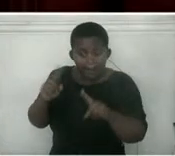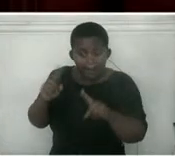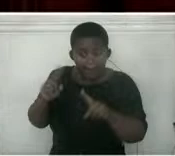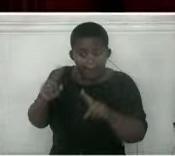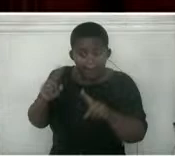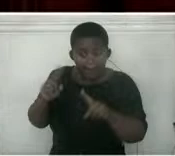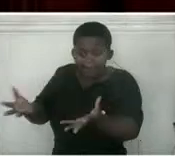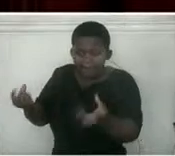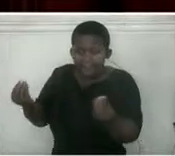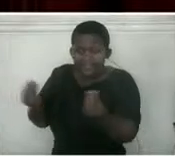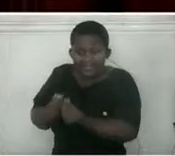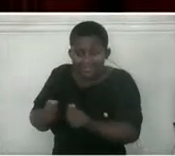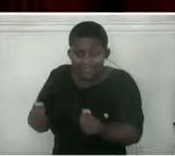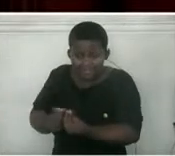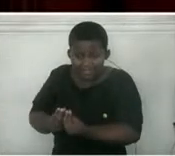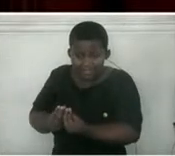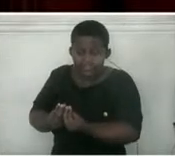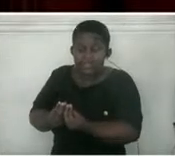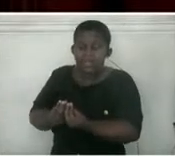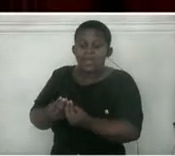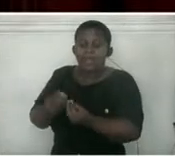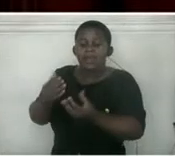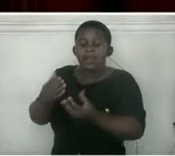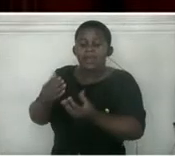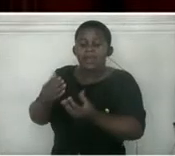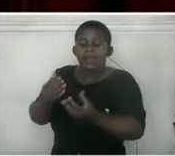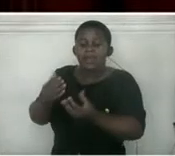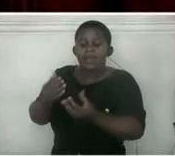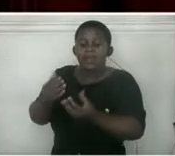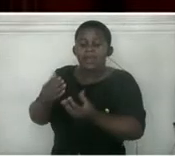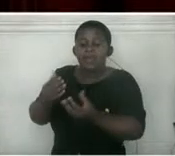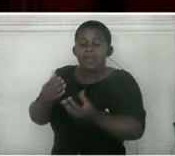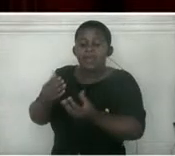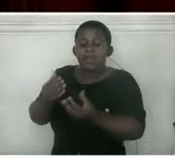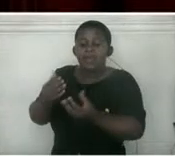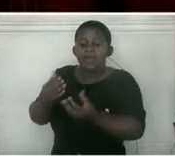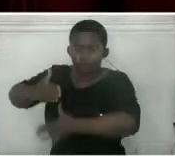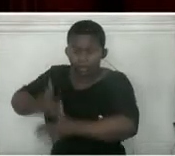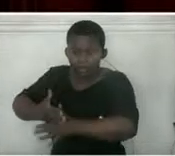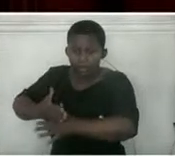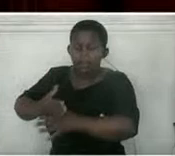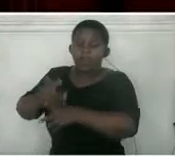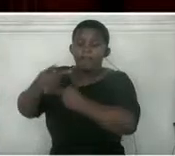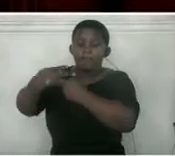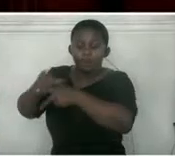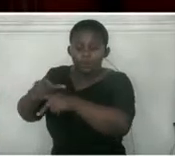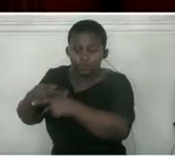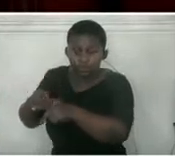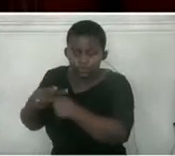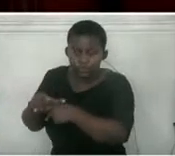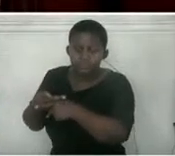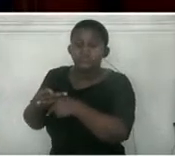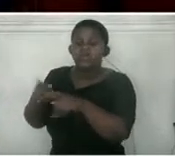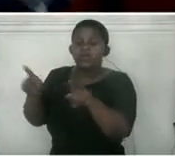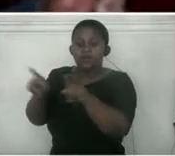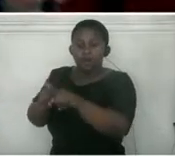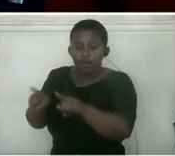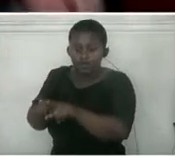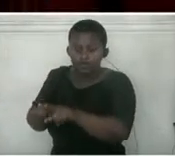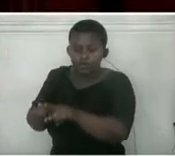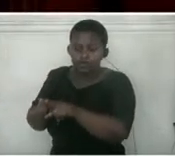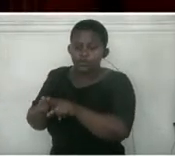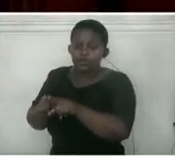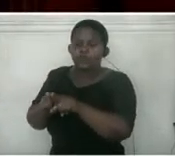abantu izinto ezobalekelela ukuthi basebenze bakhiqize mase futhi